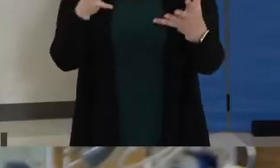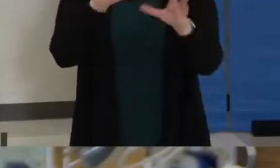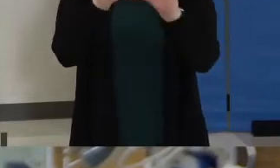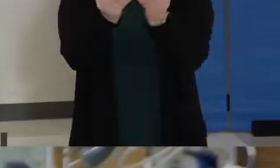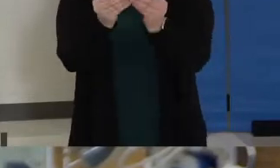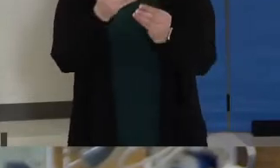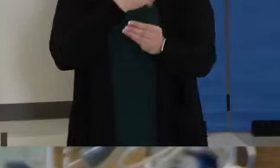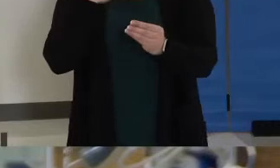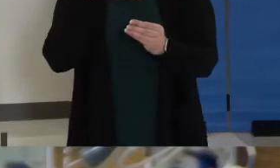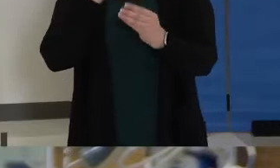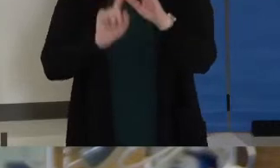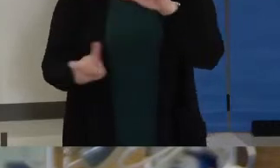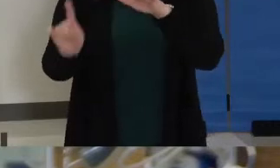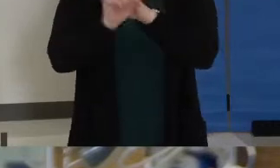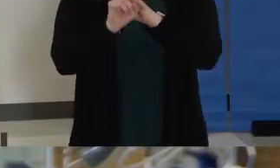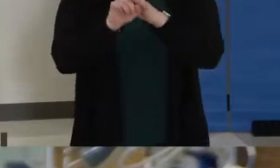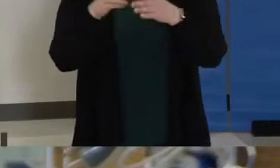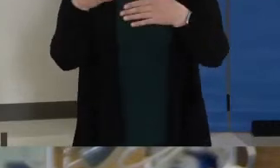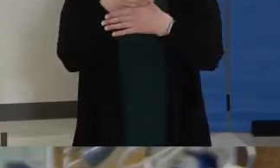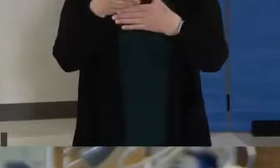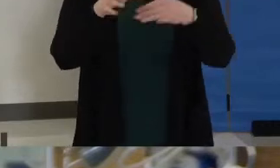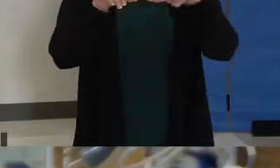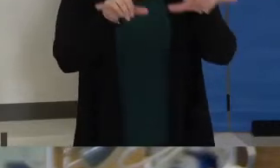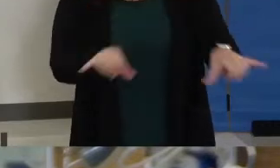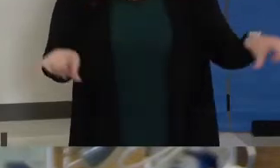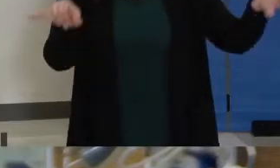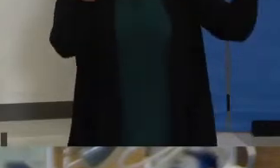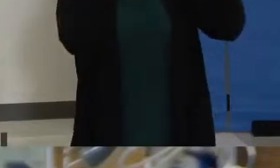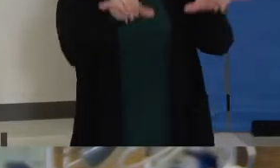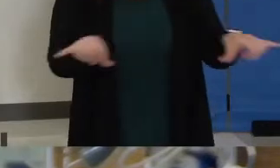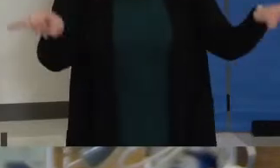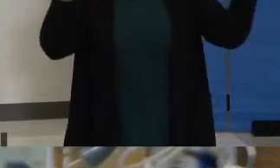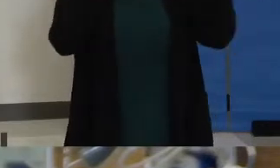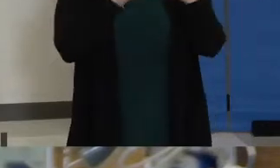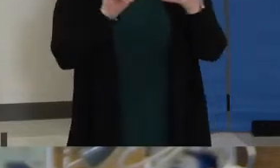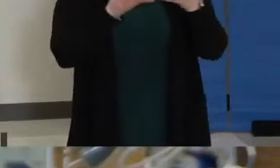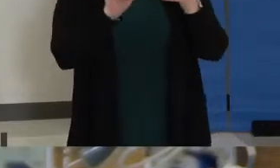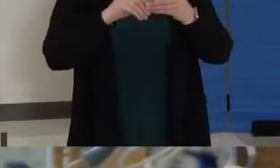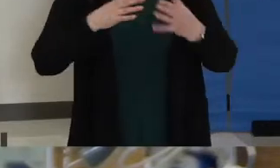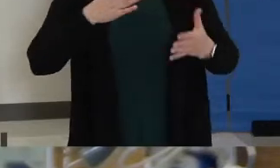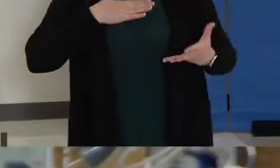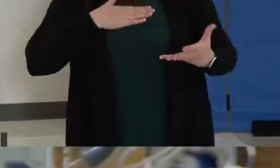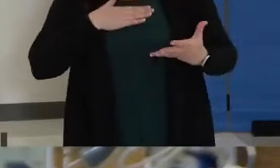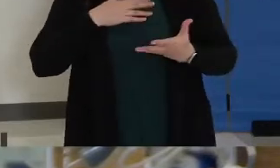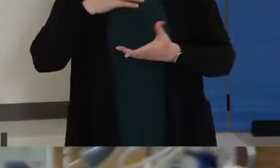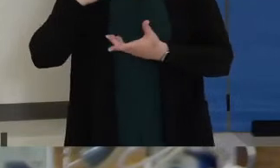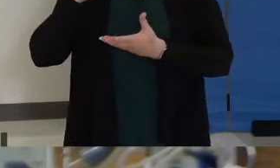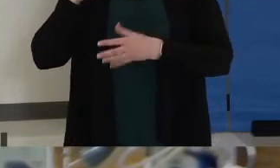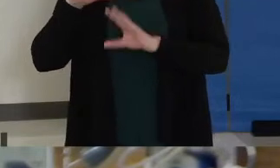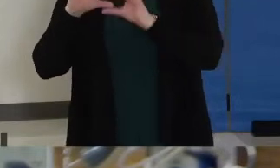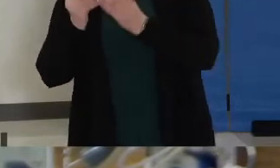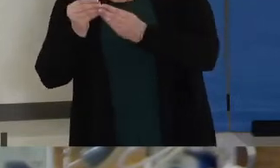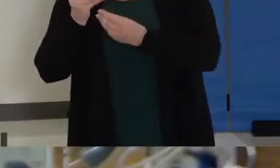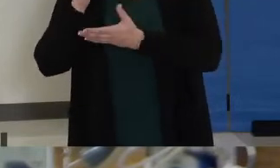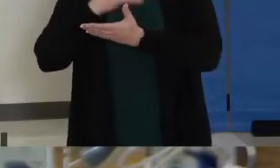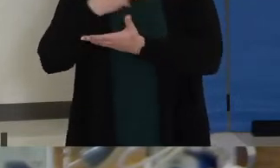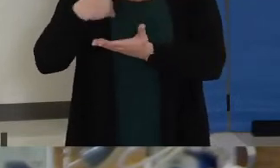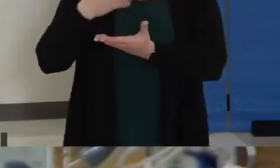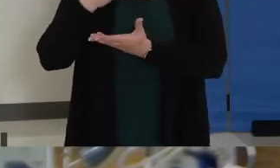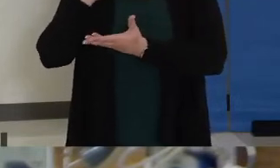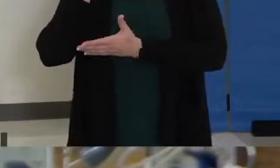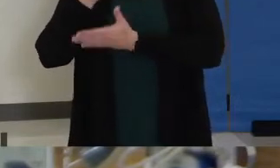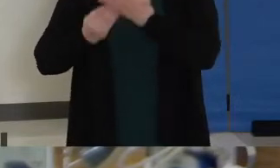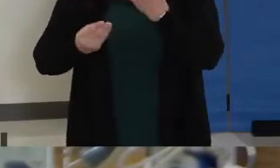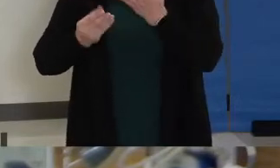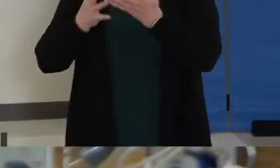classes, they are sharing the same story of their loved one falling through those gaps and those holes in the mental health